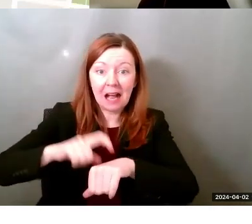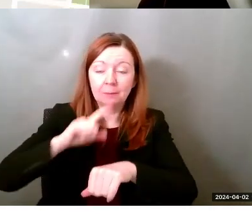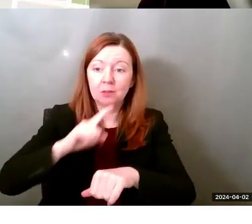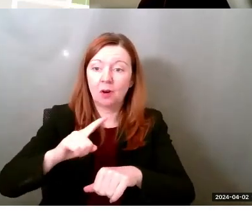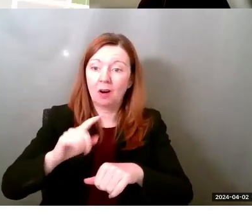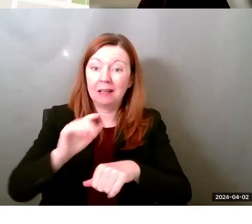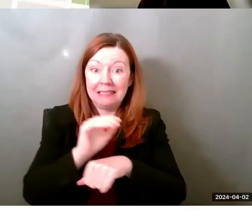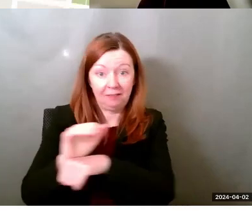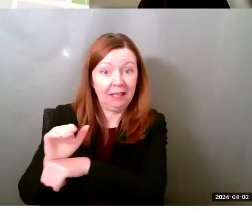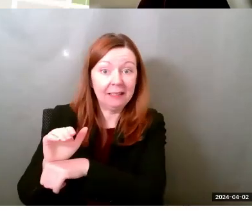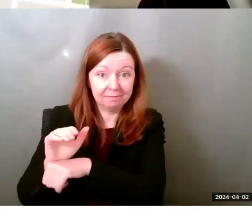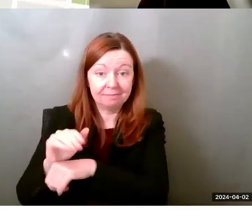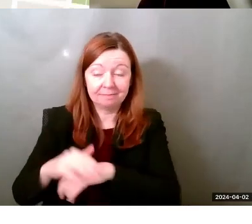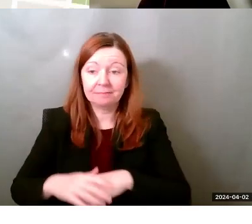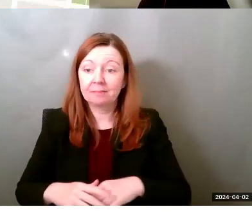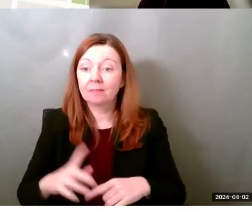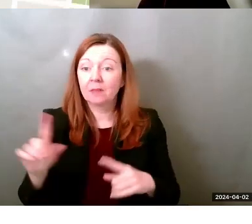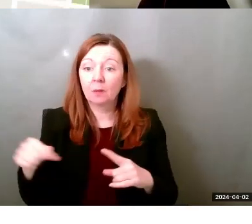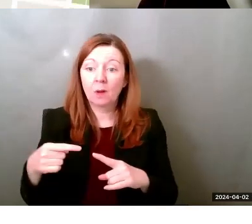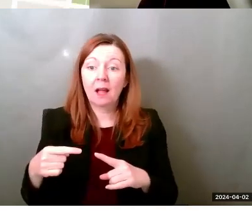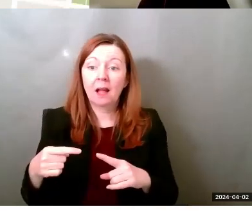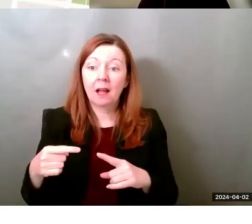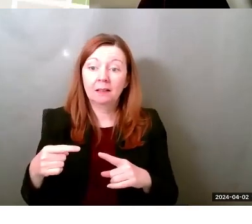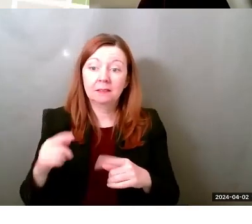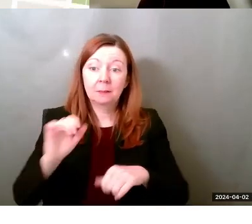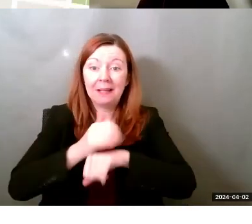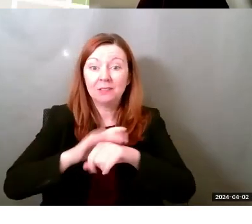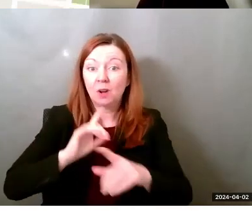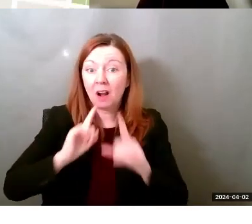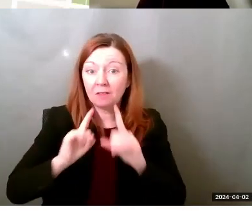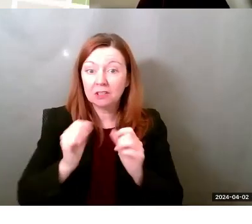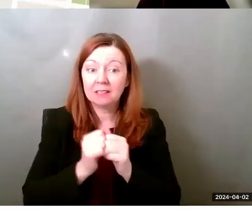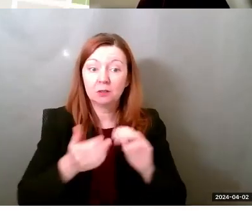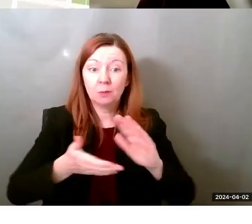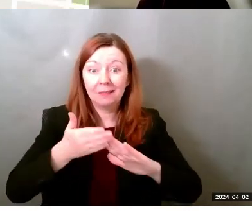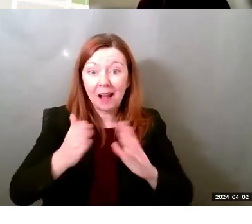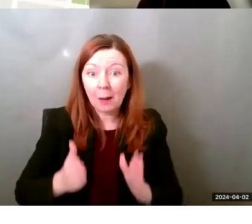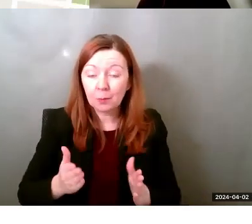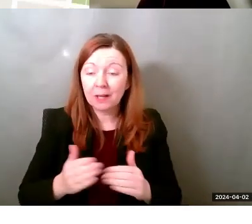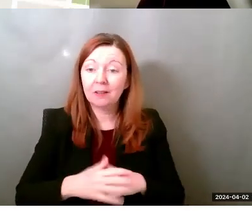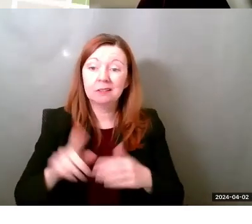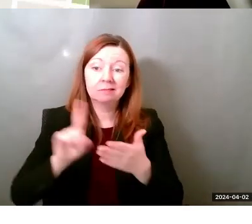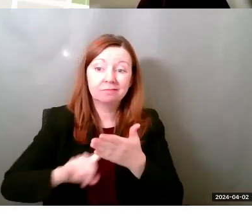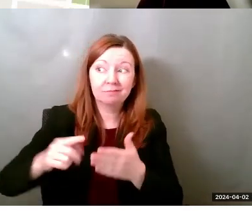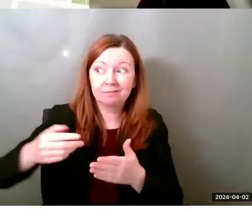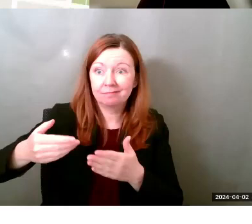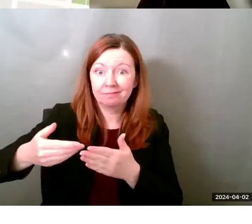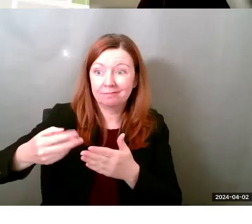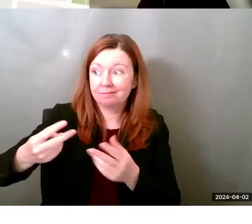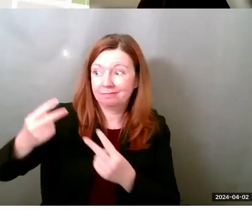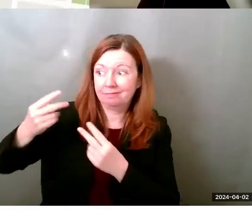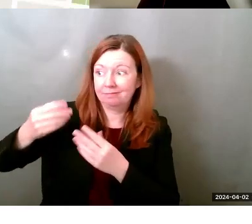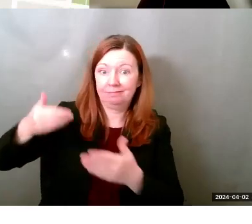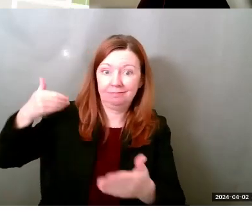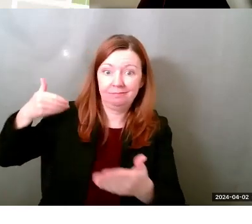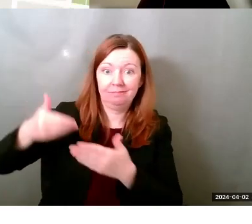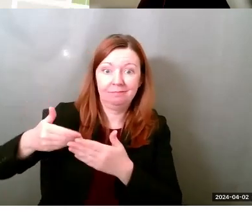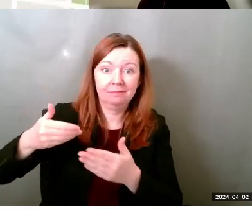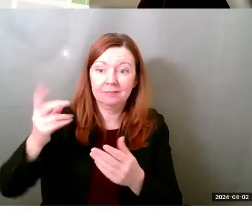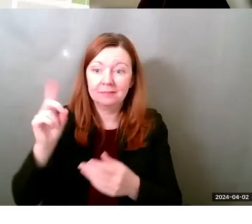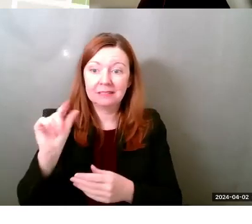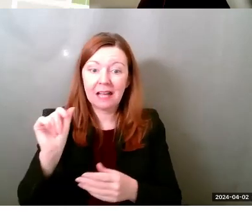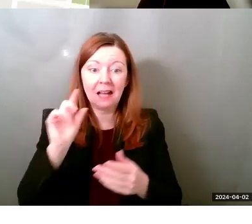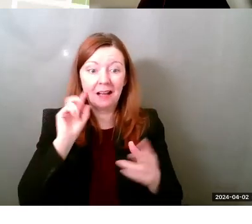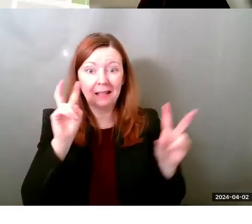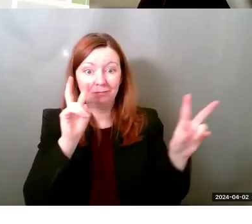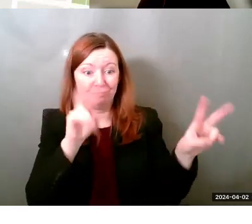at evening times when based on conversations with the operators and looking at historical data and physically surveying